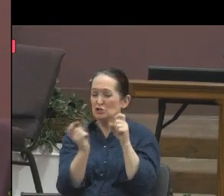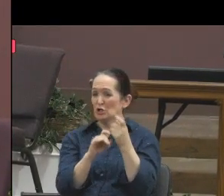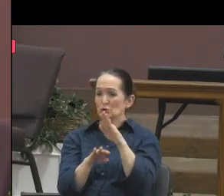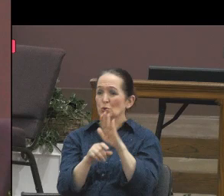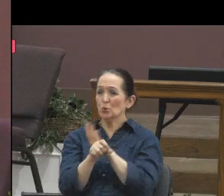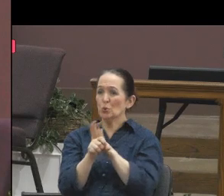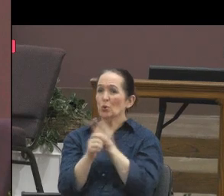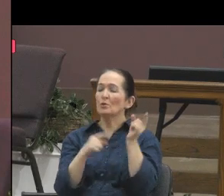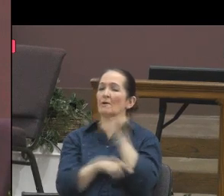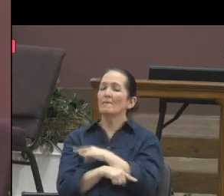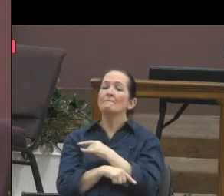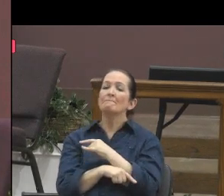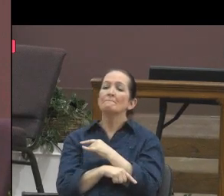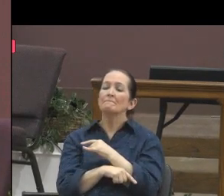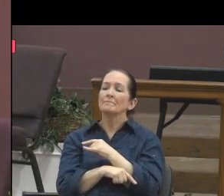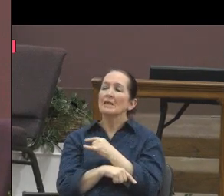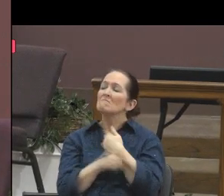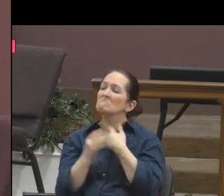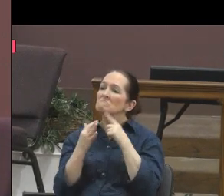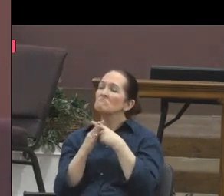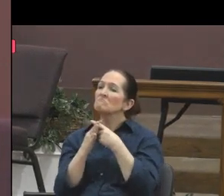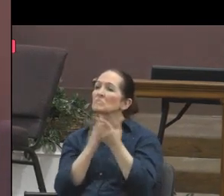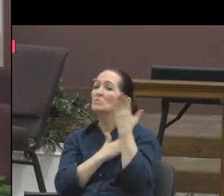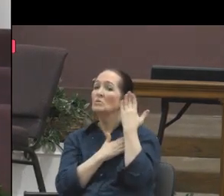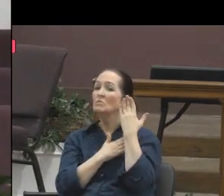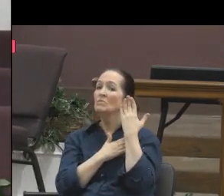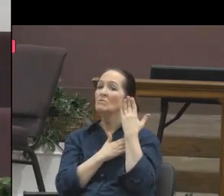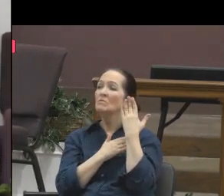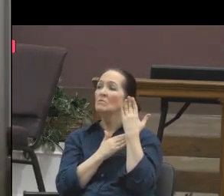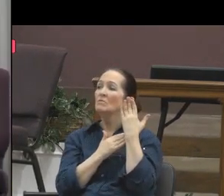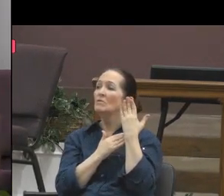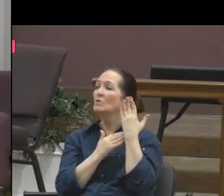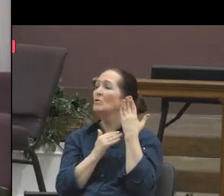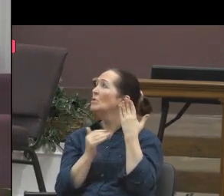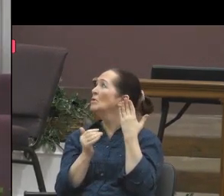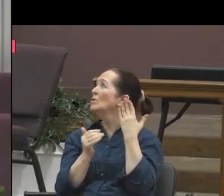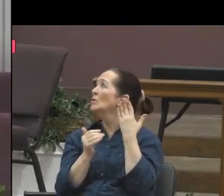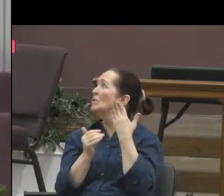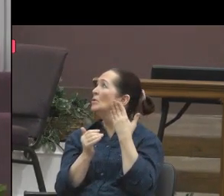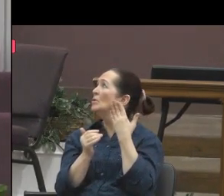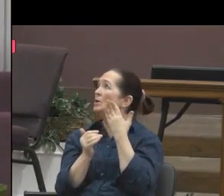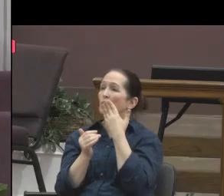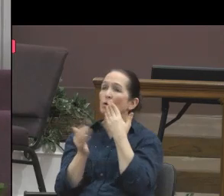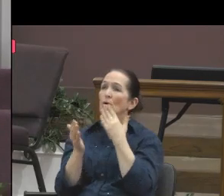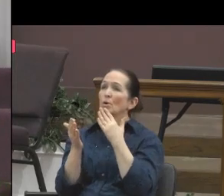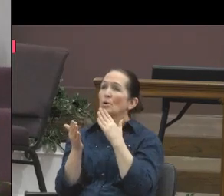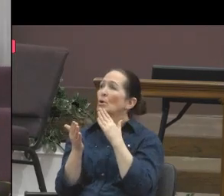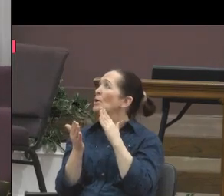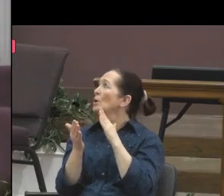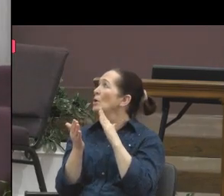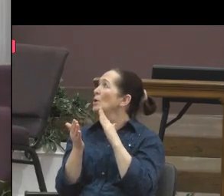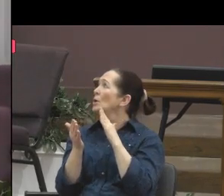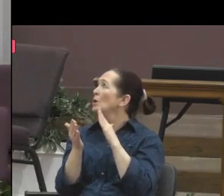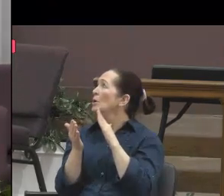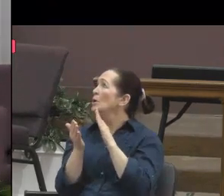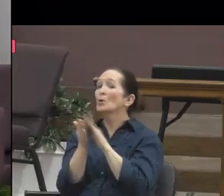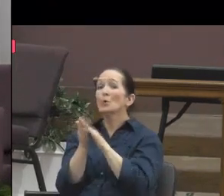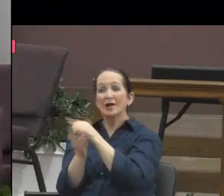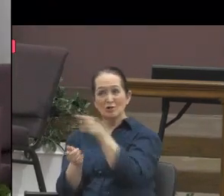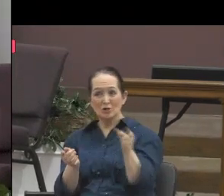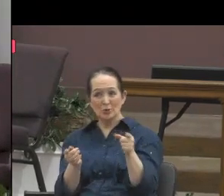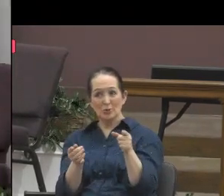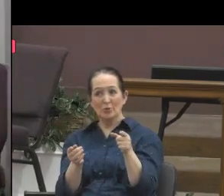You know, I started out this morning congratulating you. The first Sunday of the year and you're